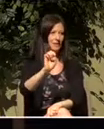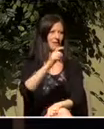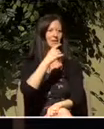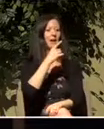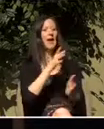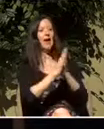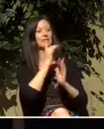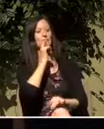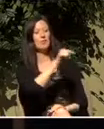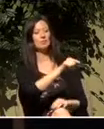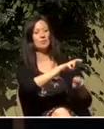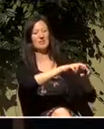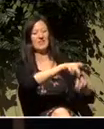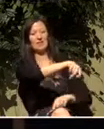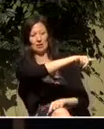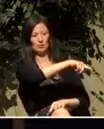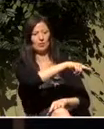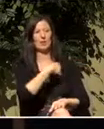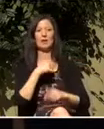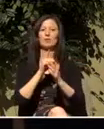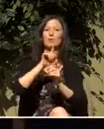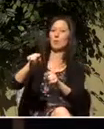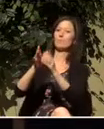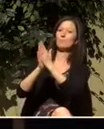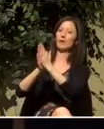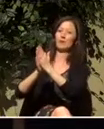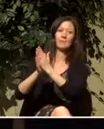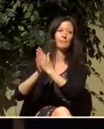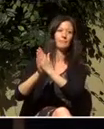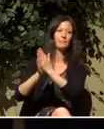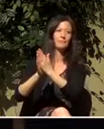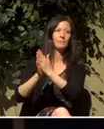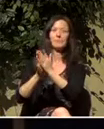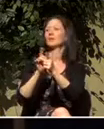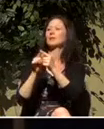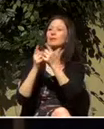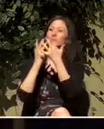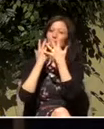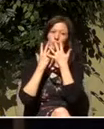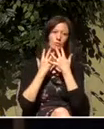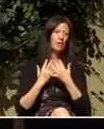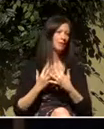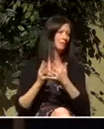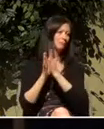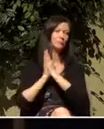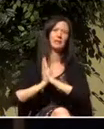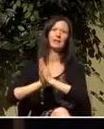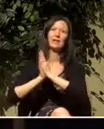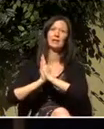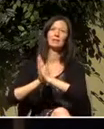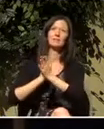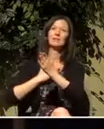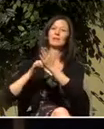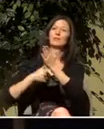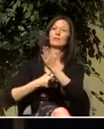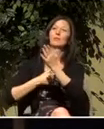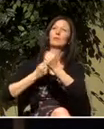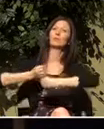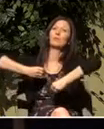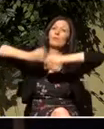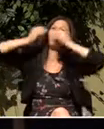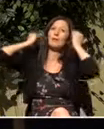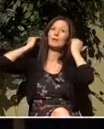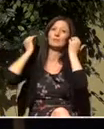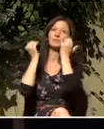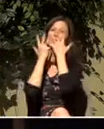Peter and the 2 sons of Zebedee along with him, and he began to be sorrowful and troubled. And he said to them, "My soul is overwhelmed with